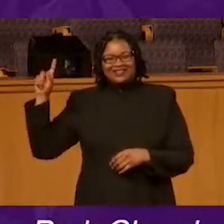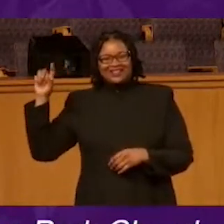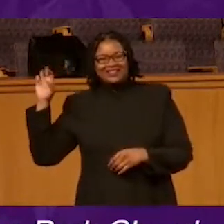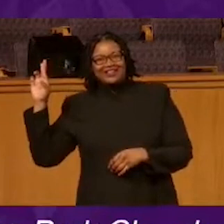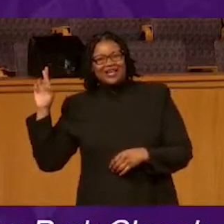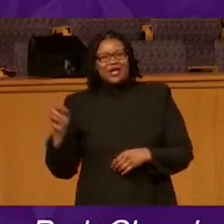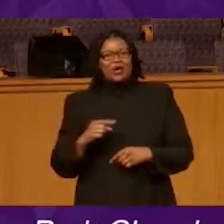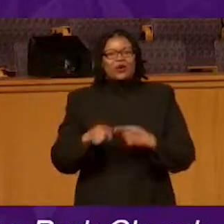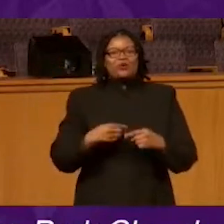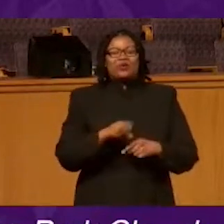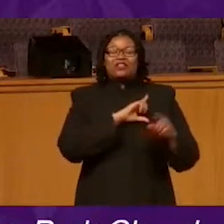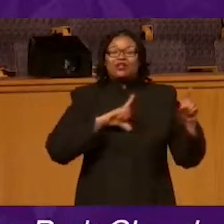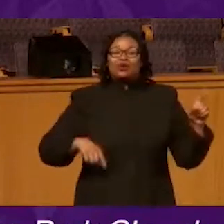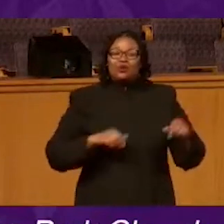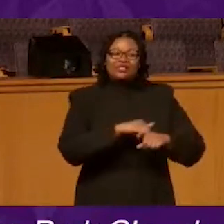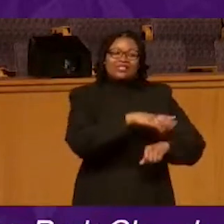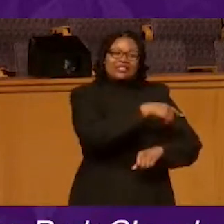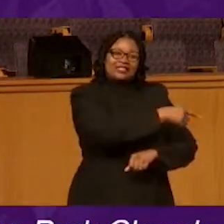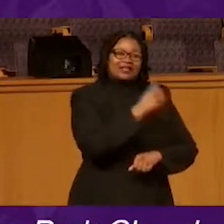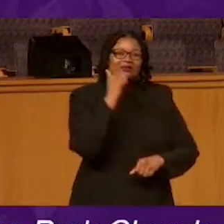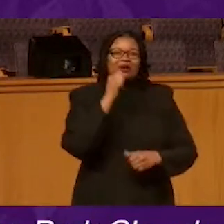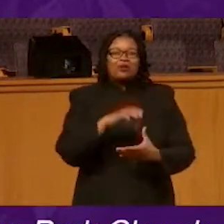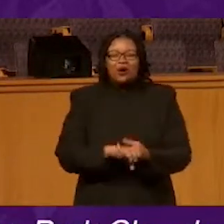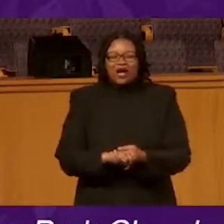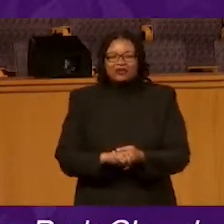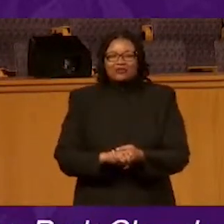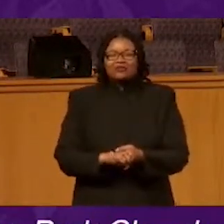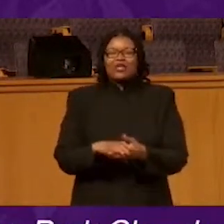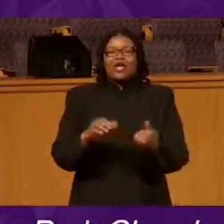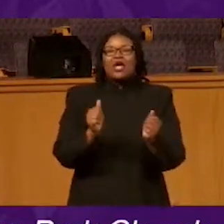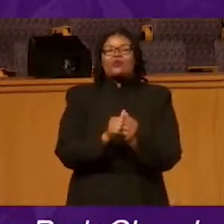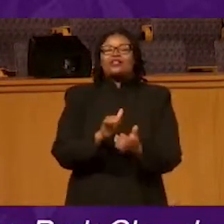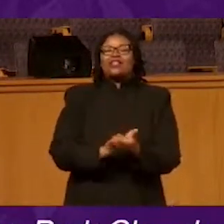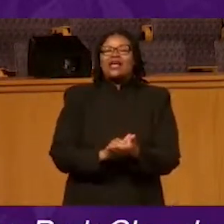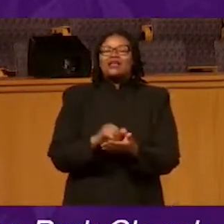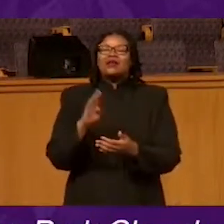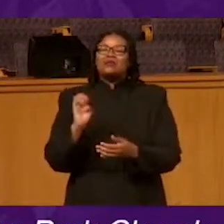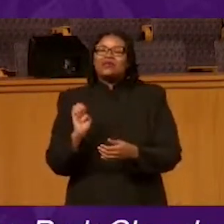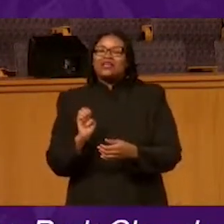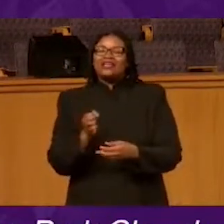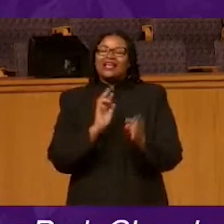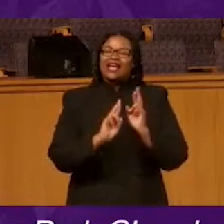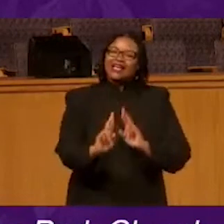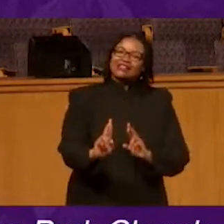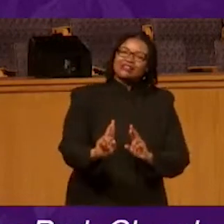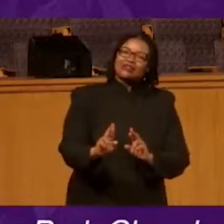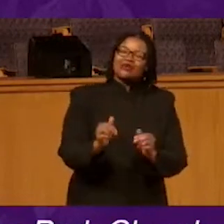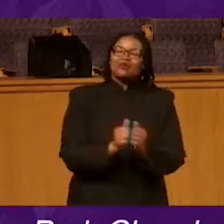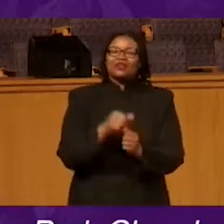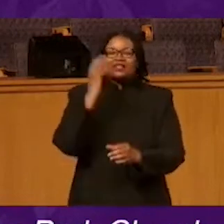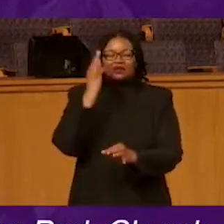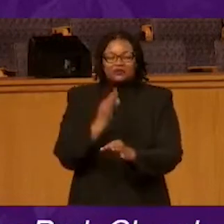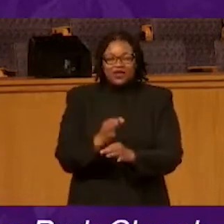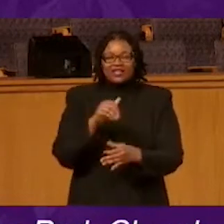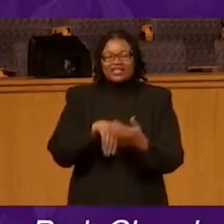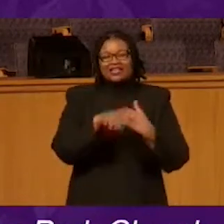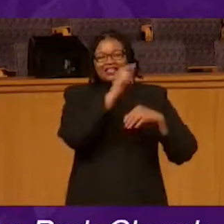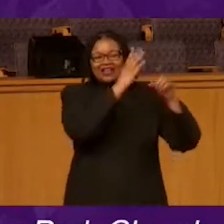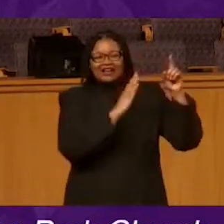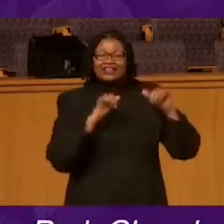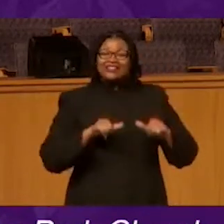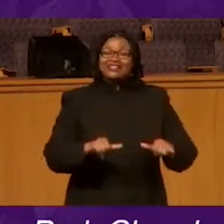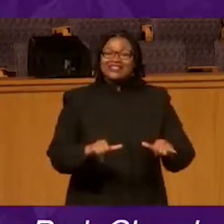a wife. And with that being the answer, the church, with its faith in God, they still called